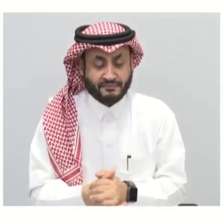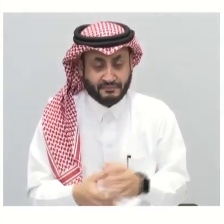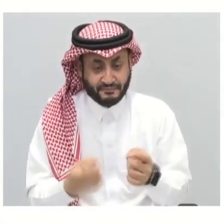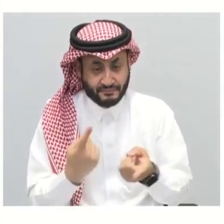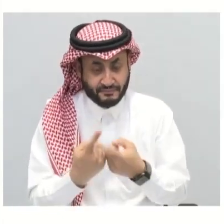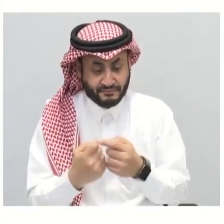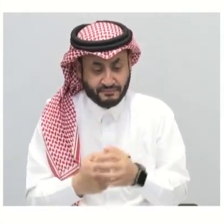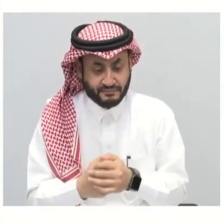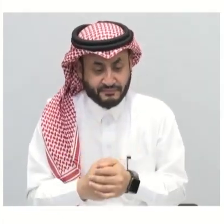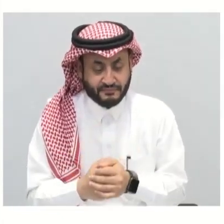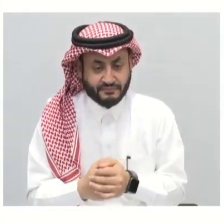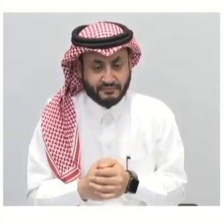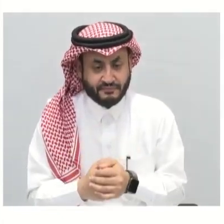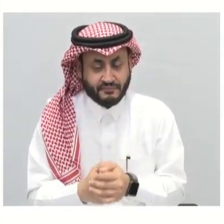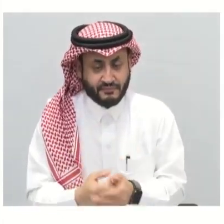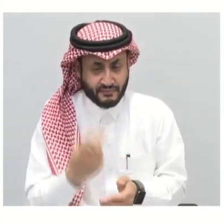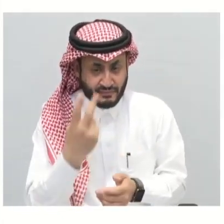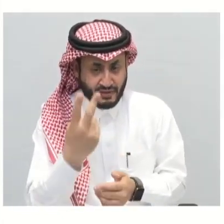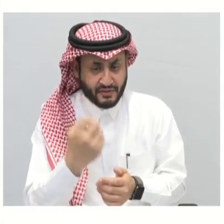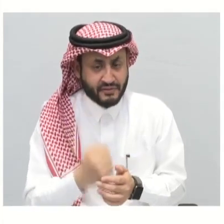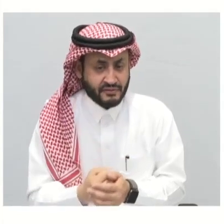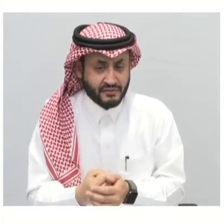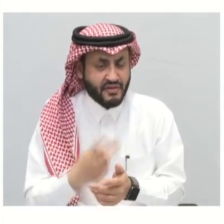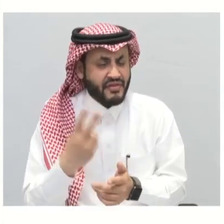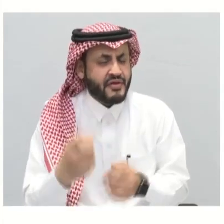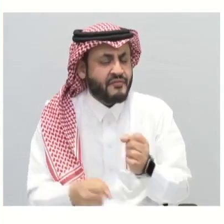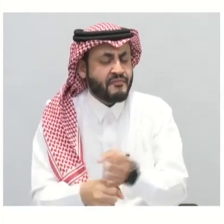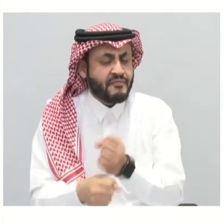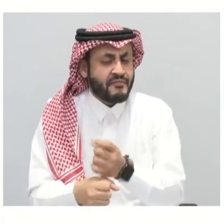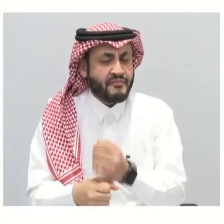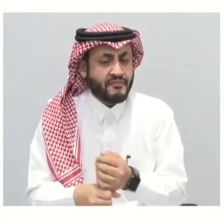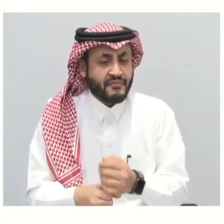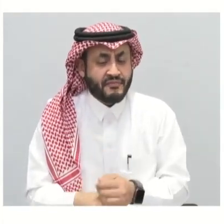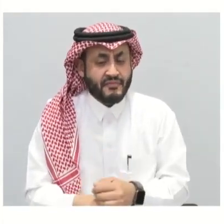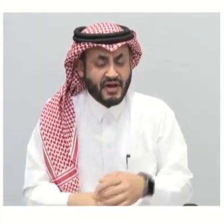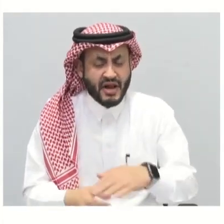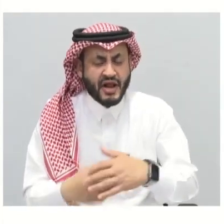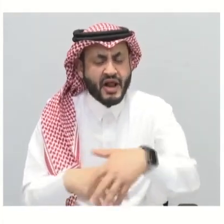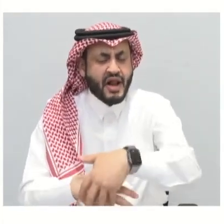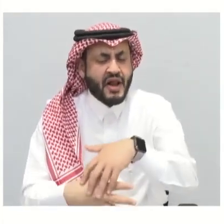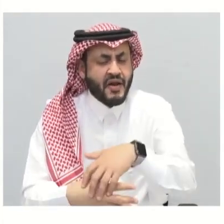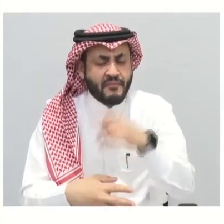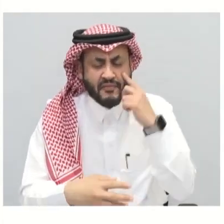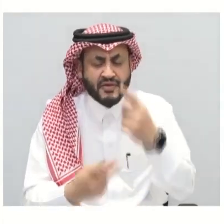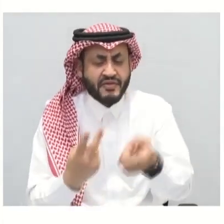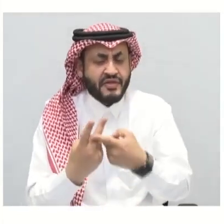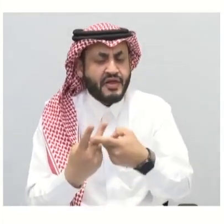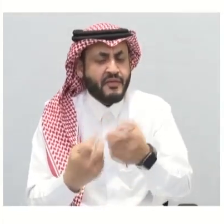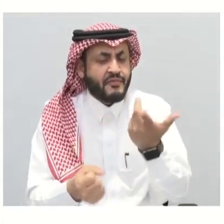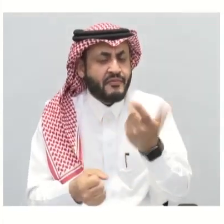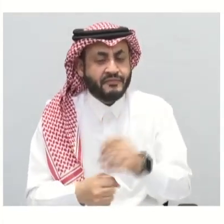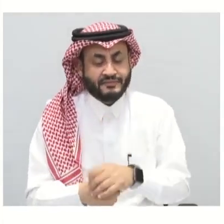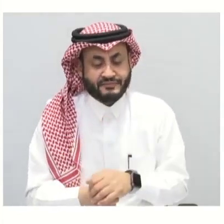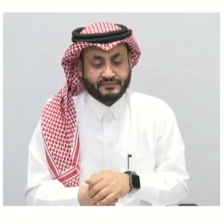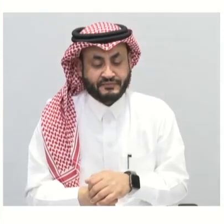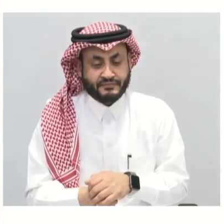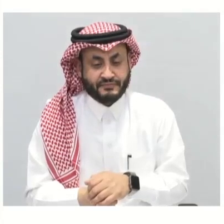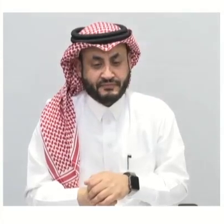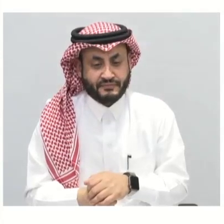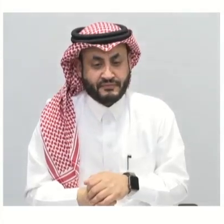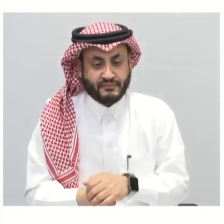one. What is the second thing that will happen on the schedule? What is the second thing that Gassim